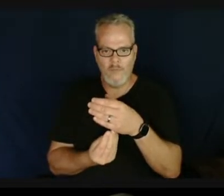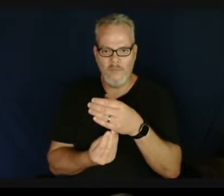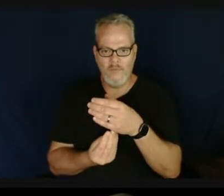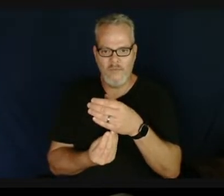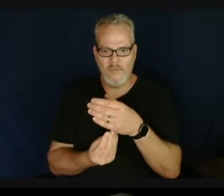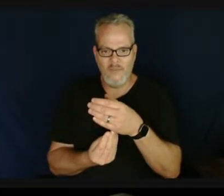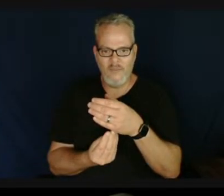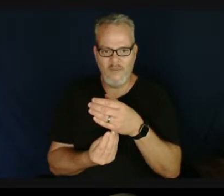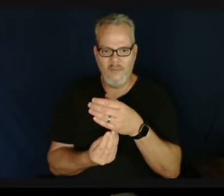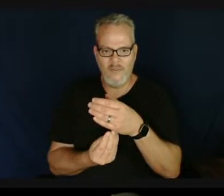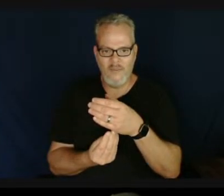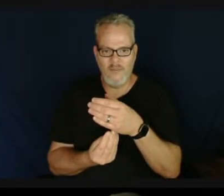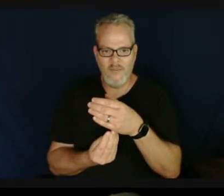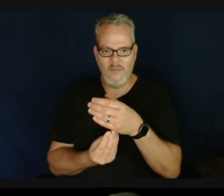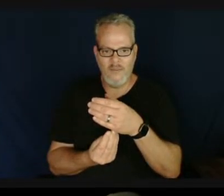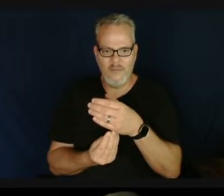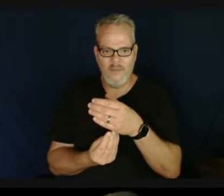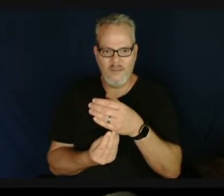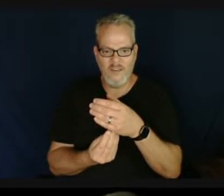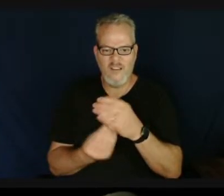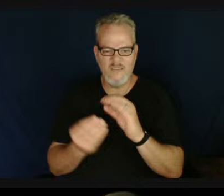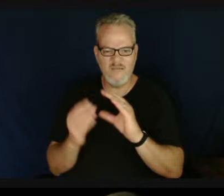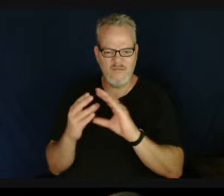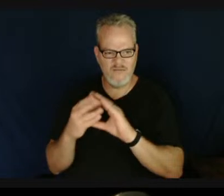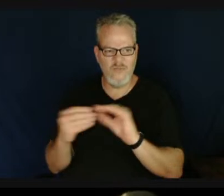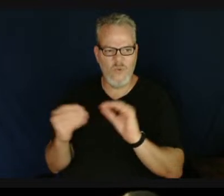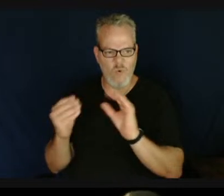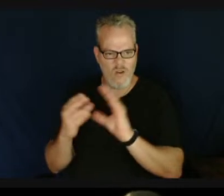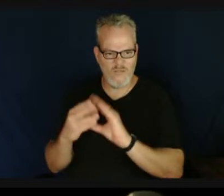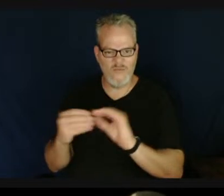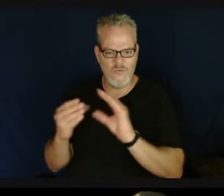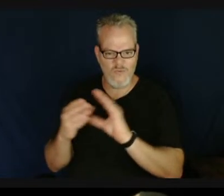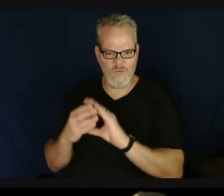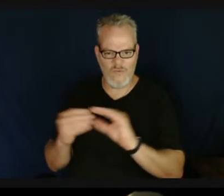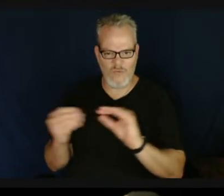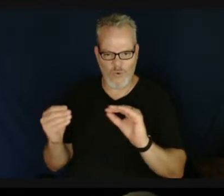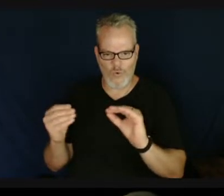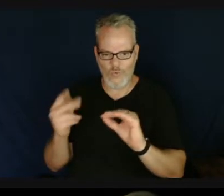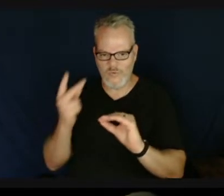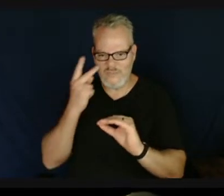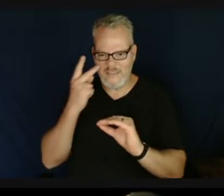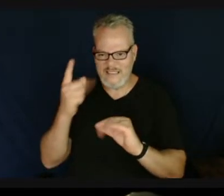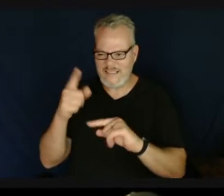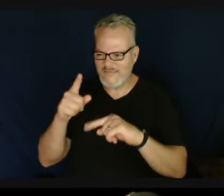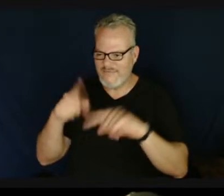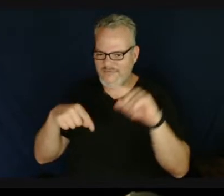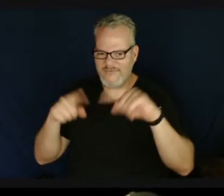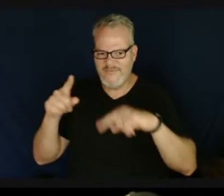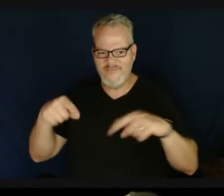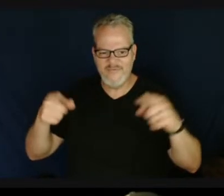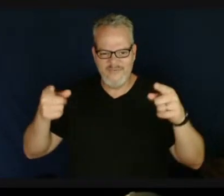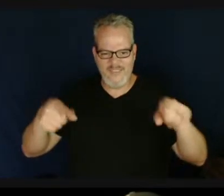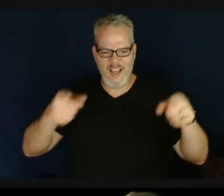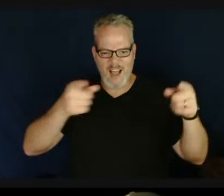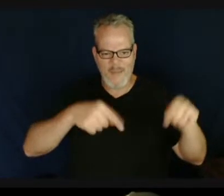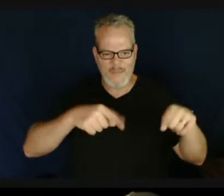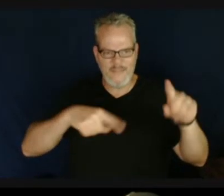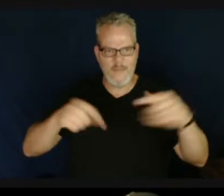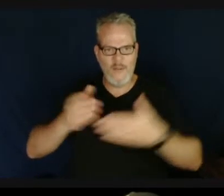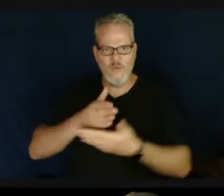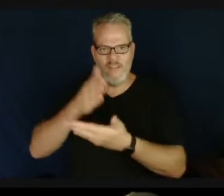and so on and so forth through there, things collapsing, and the end of that episode